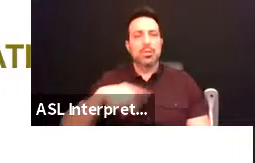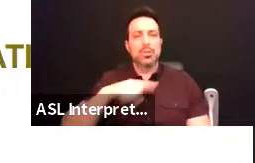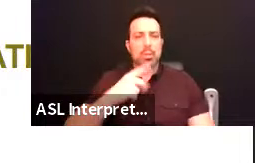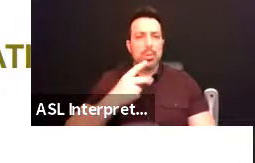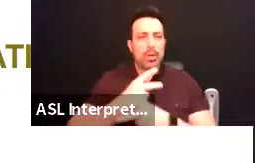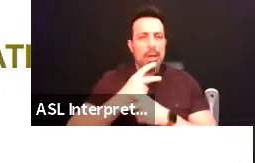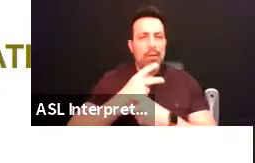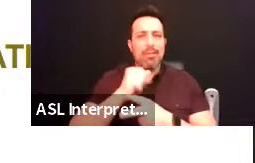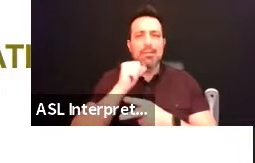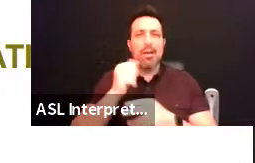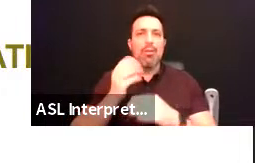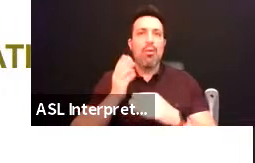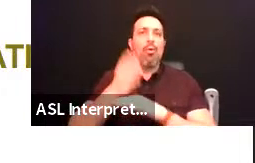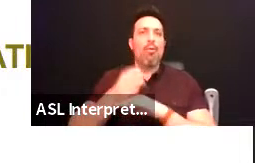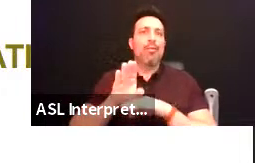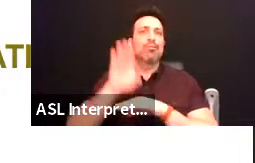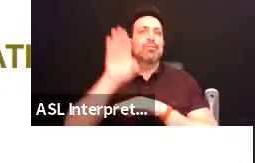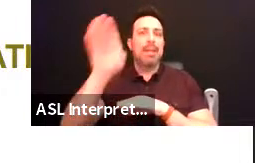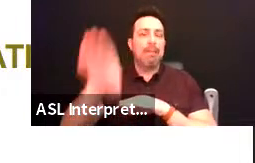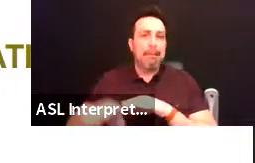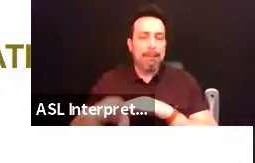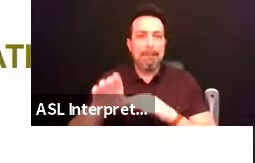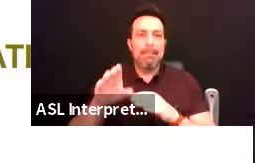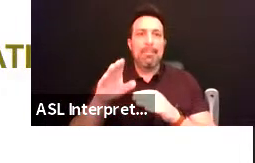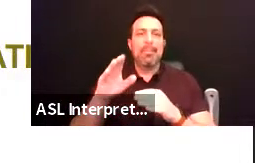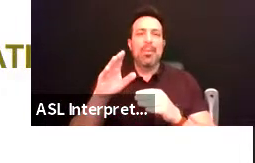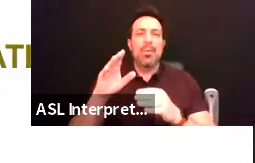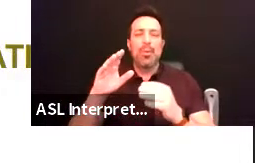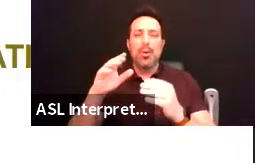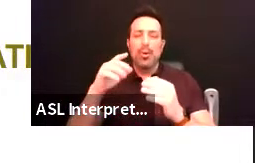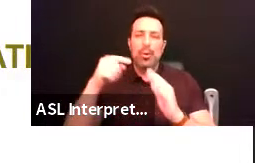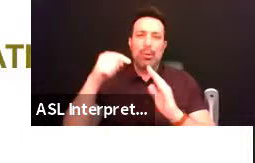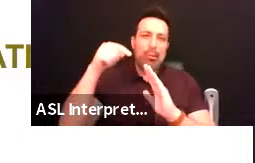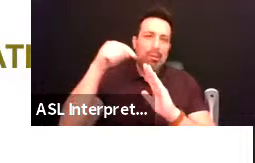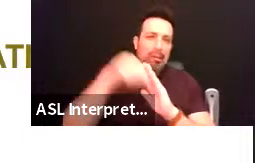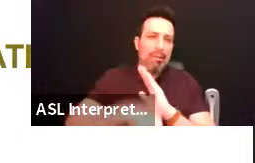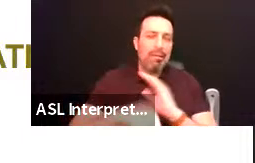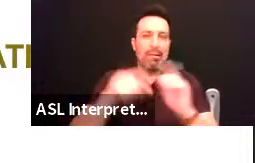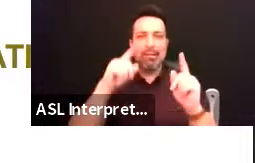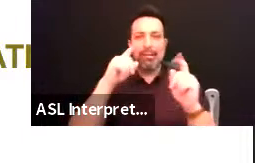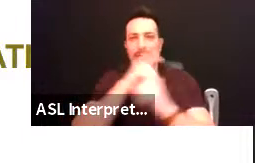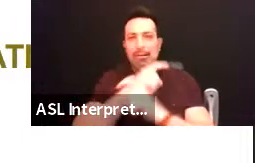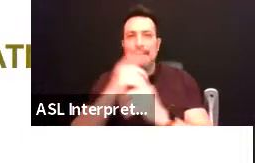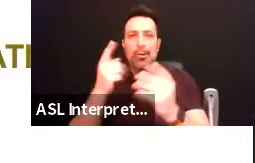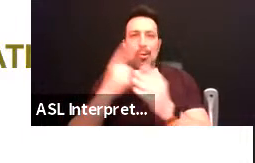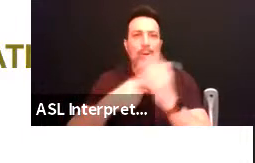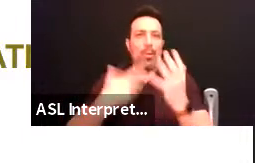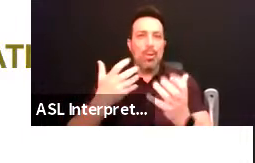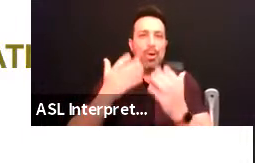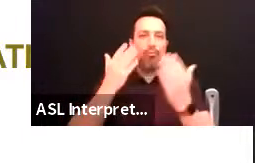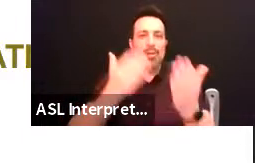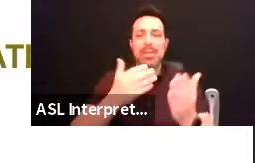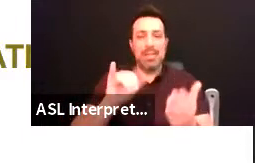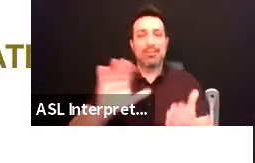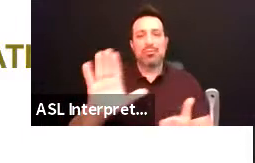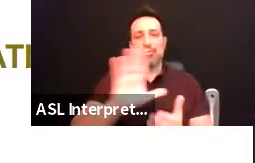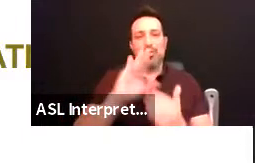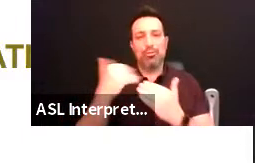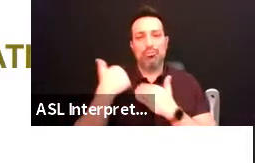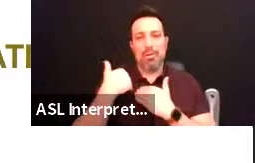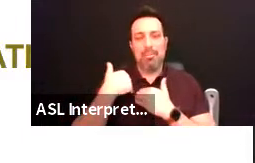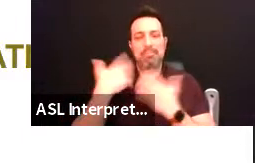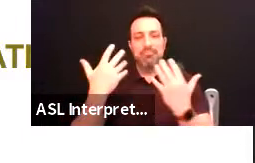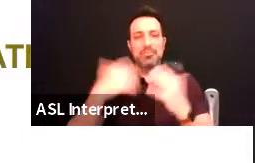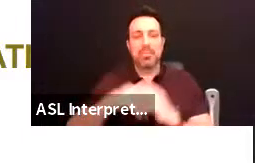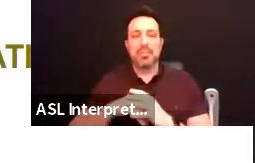careful not to overstep or get too in the weeds of what we wanted to recommend, because that's your job. So it